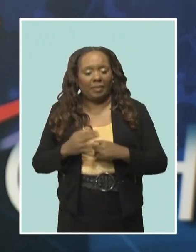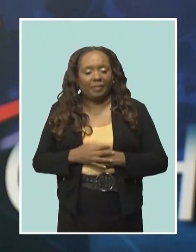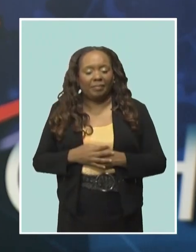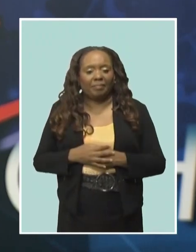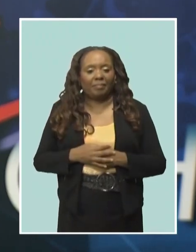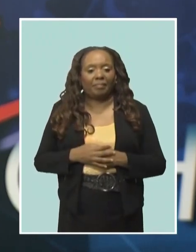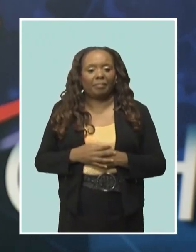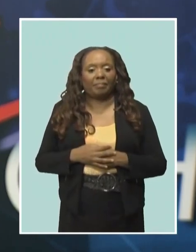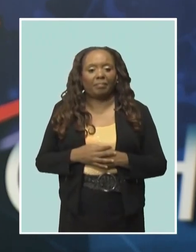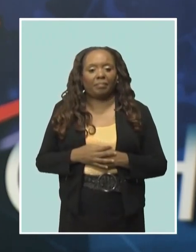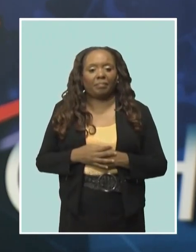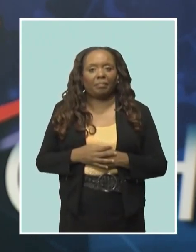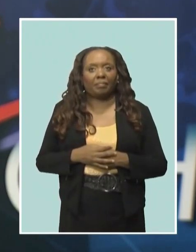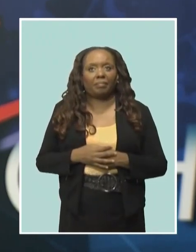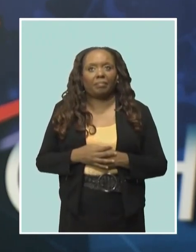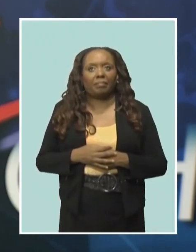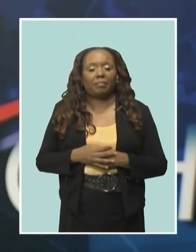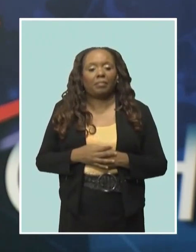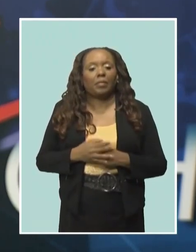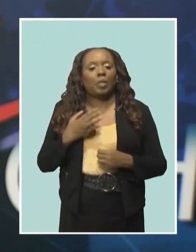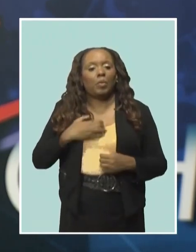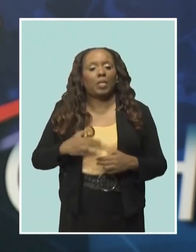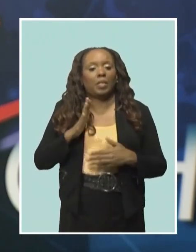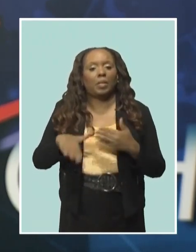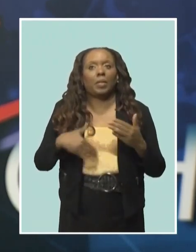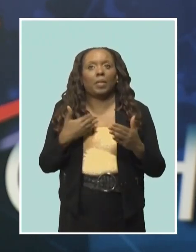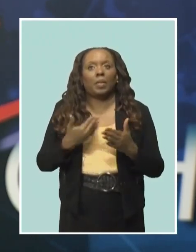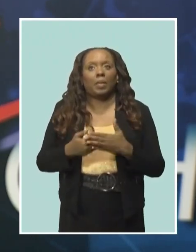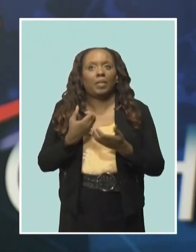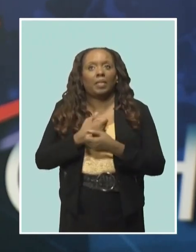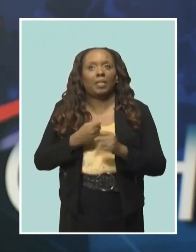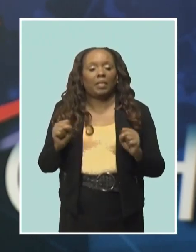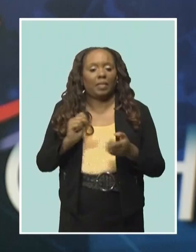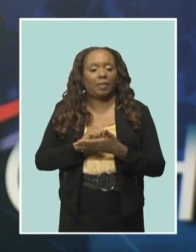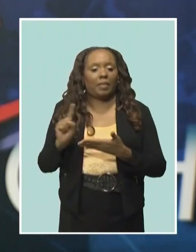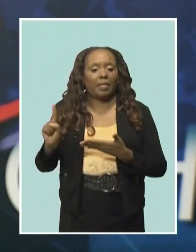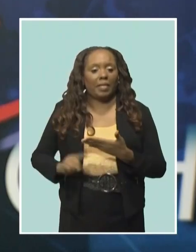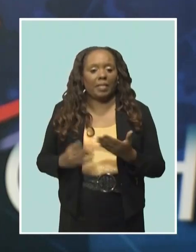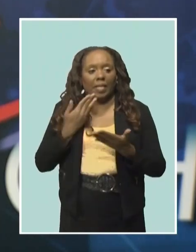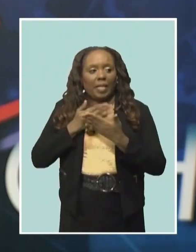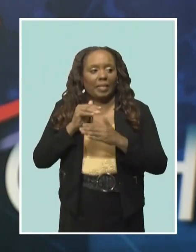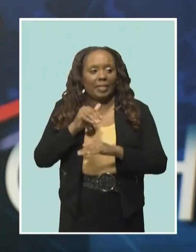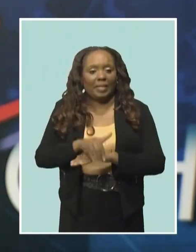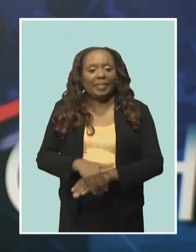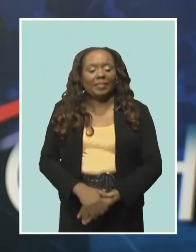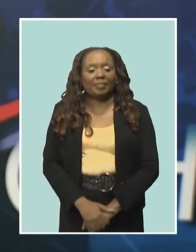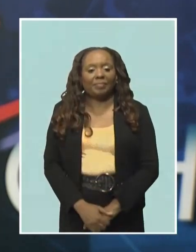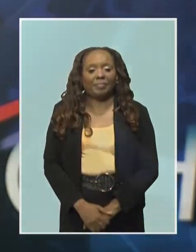us. Join the team in wishing all of you a safe weekend. Good night.